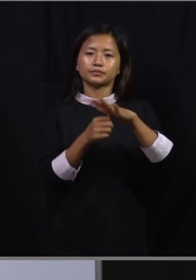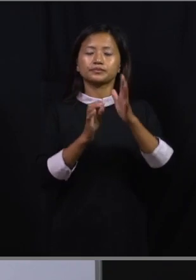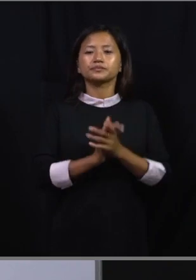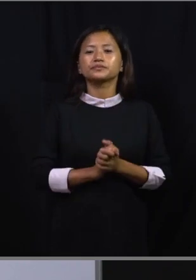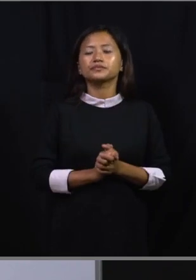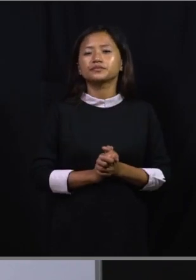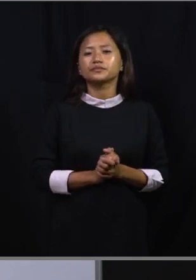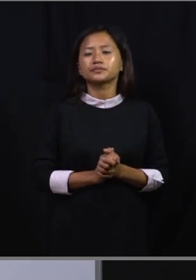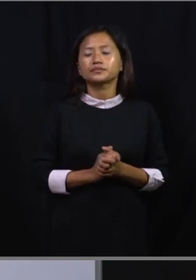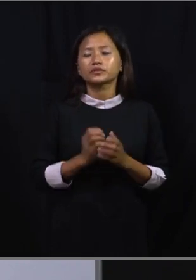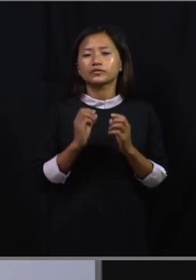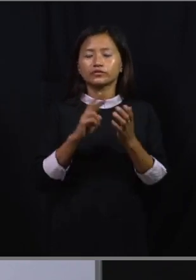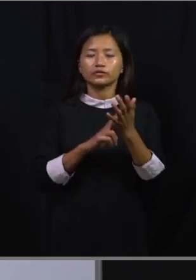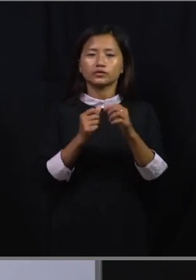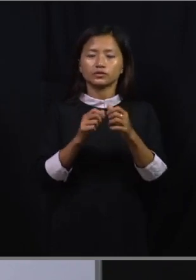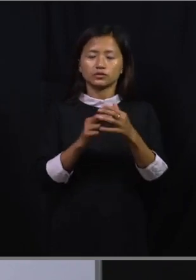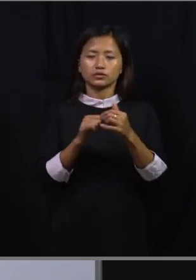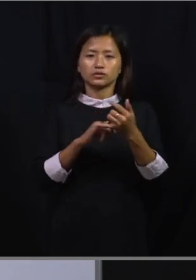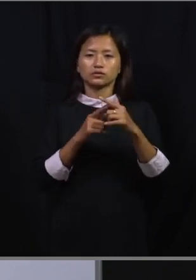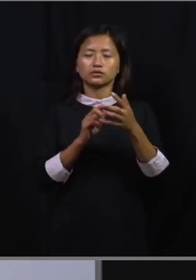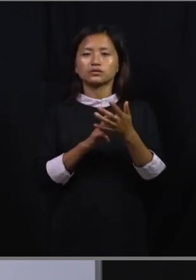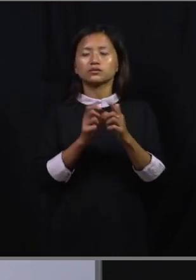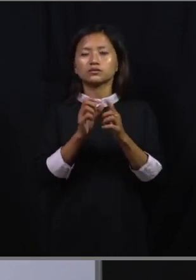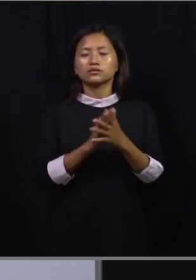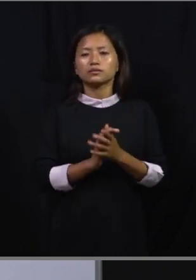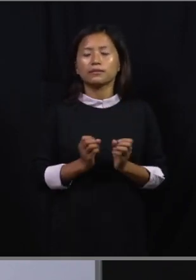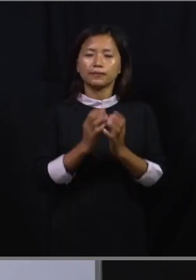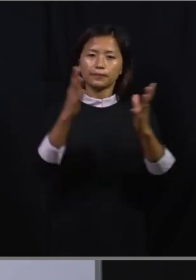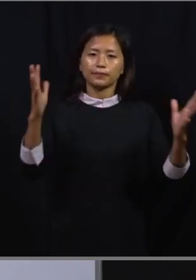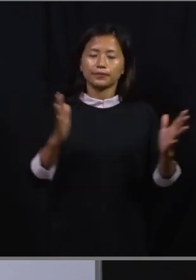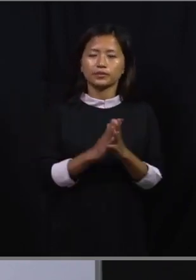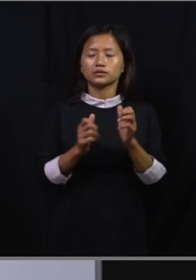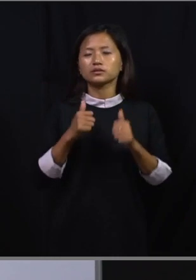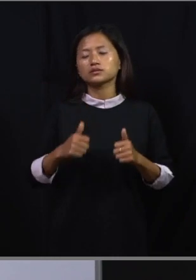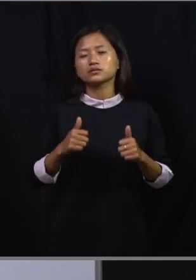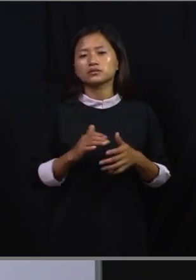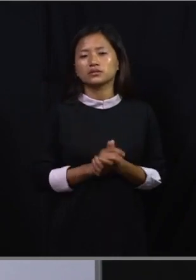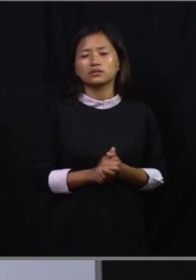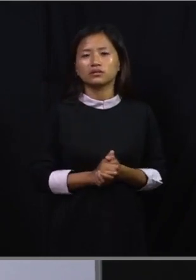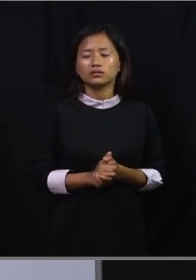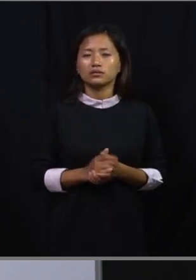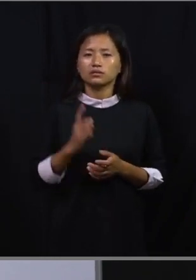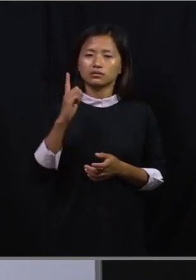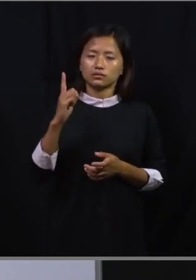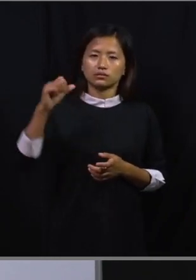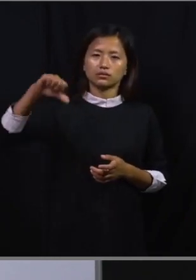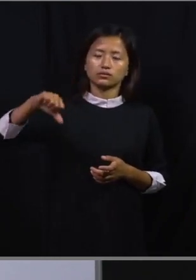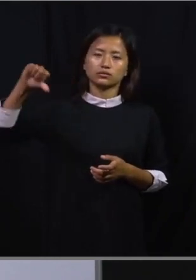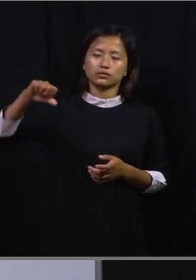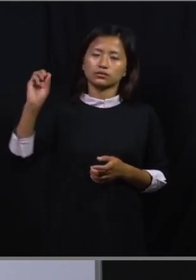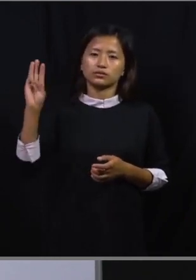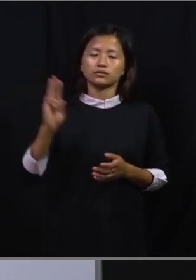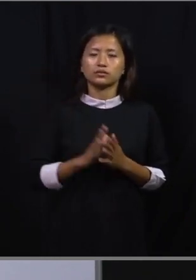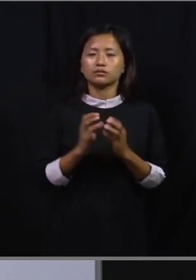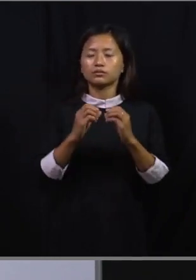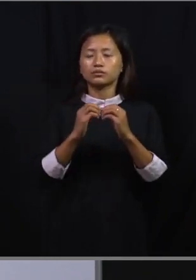was vested with many activities. All right. So in 1993, Boris Yeltsin,